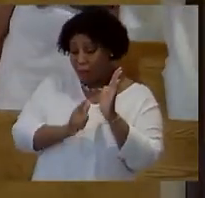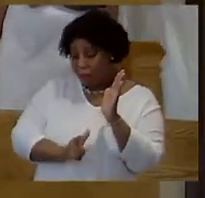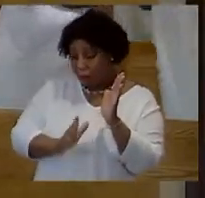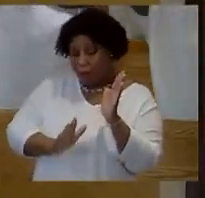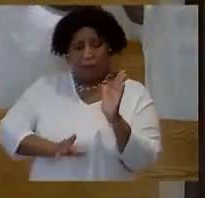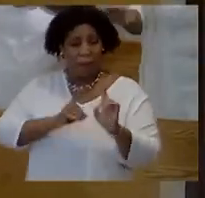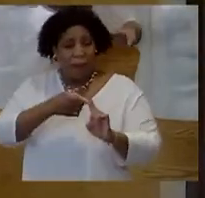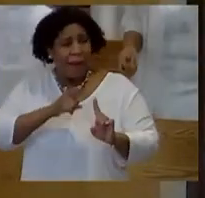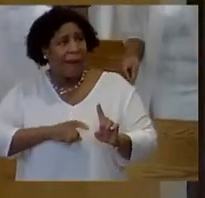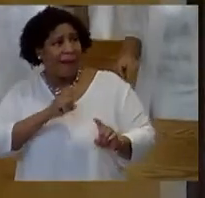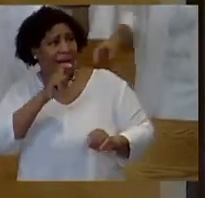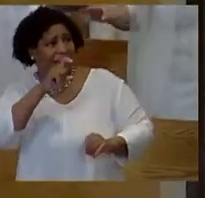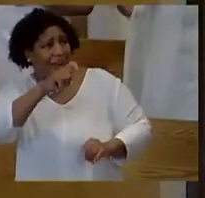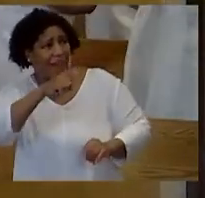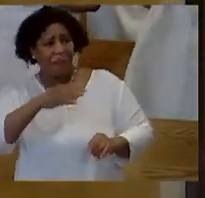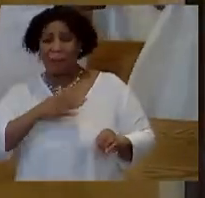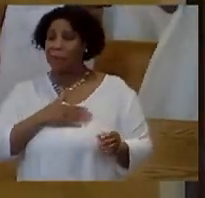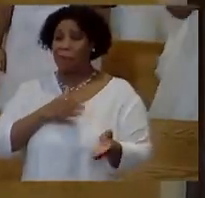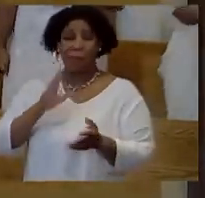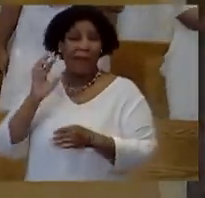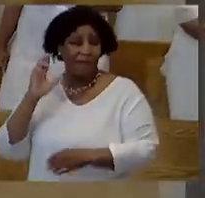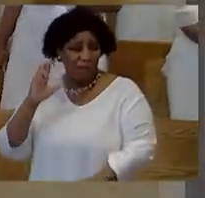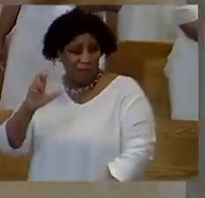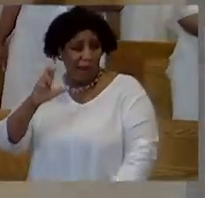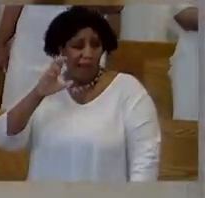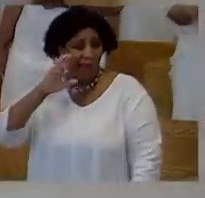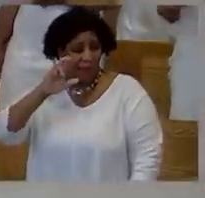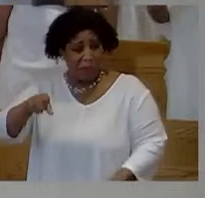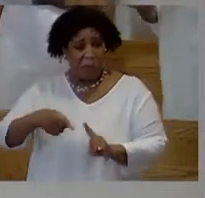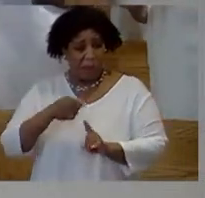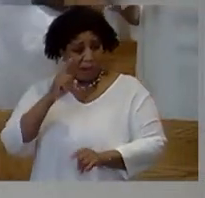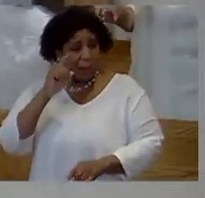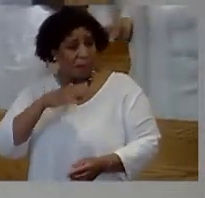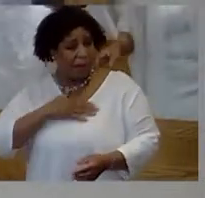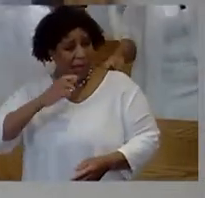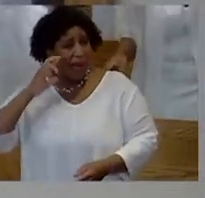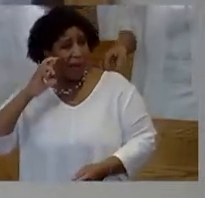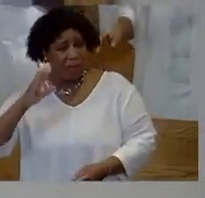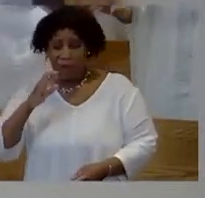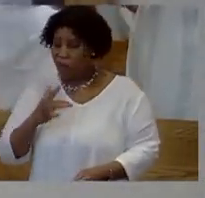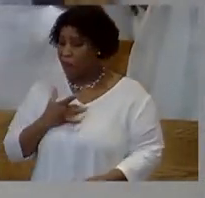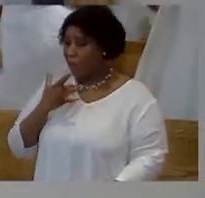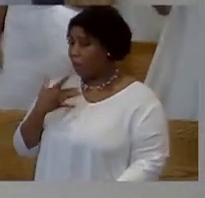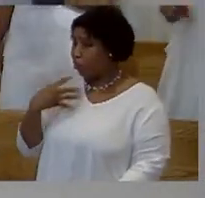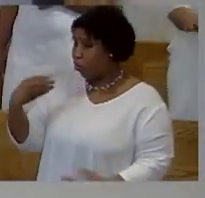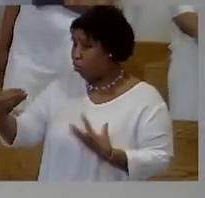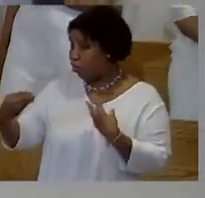when I need Him. He's my friend when I'm friendless.